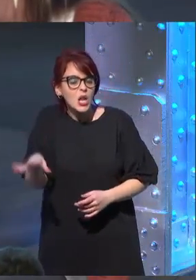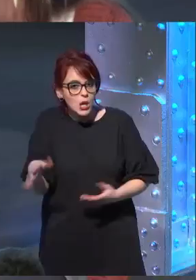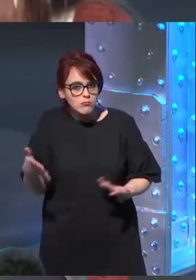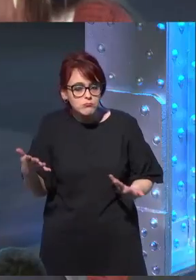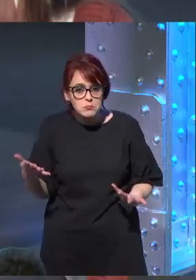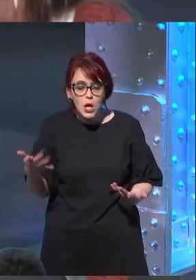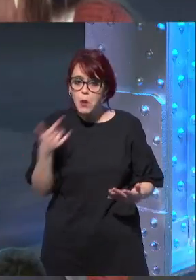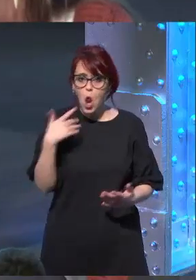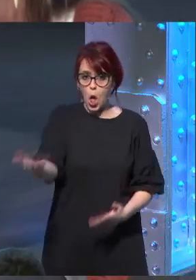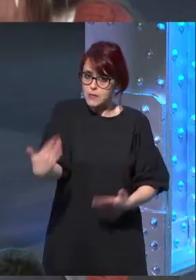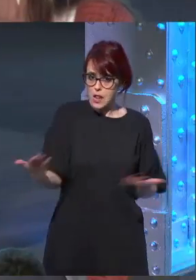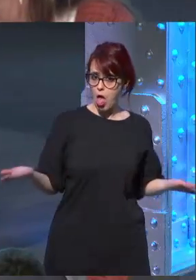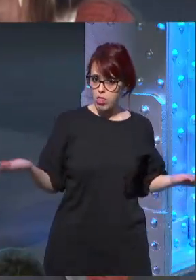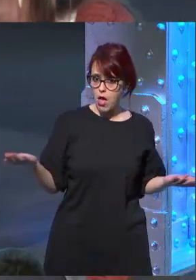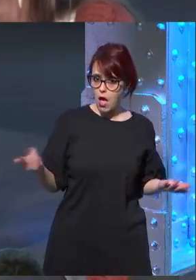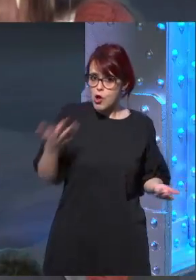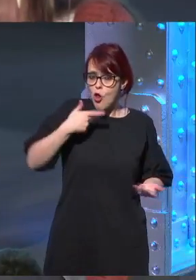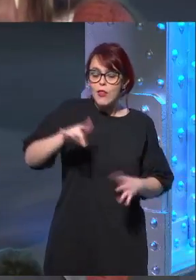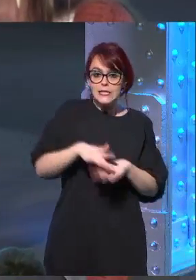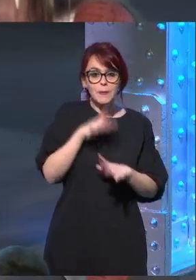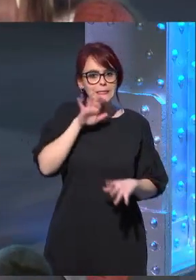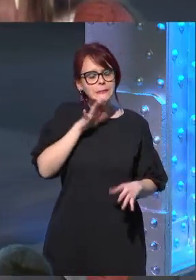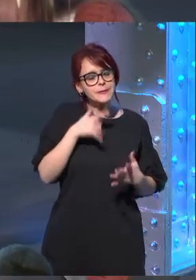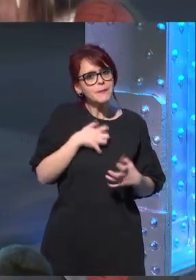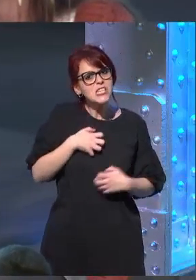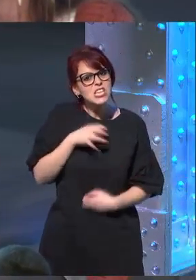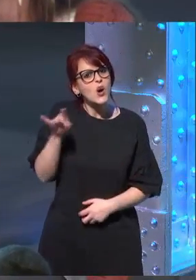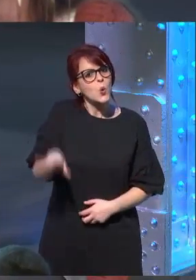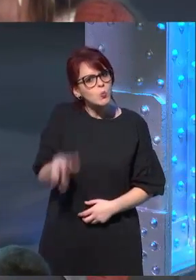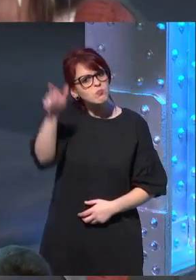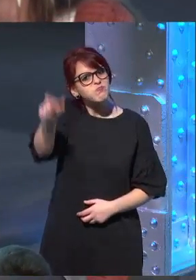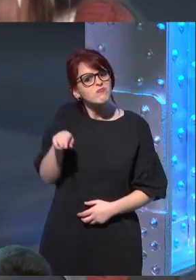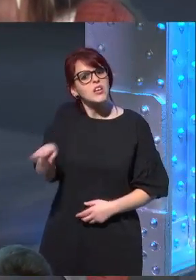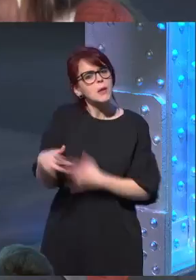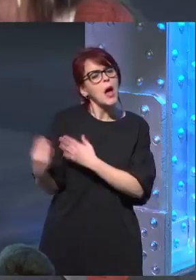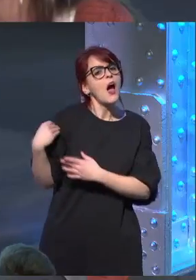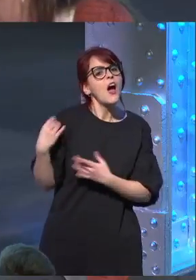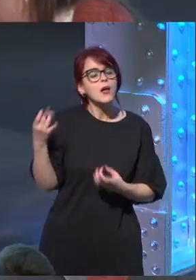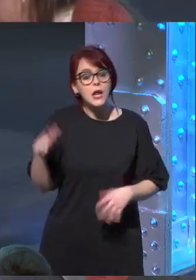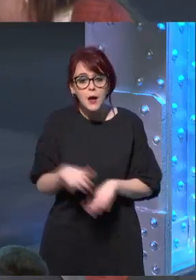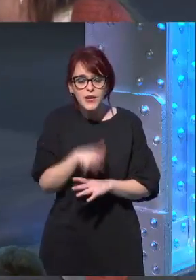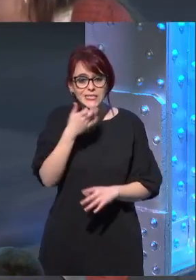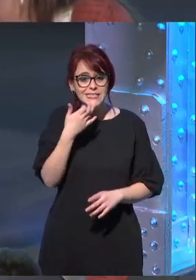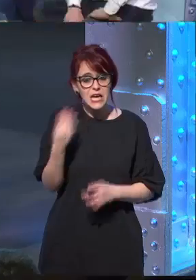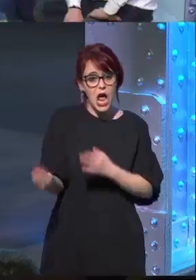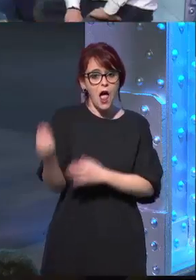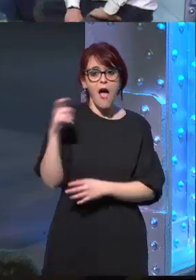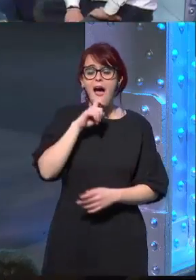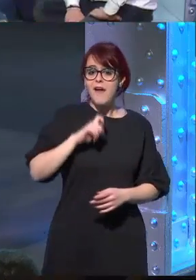a message coming in, I turn it around to see who has sent it. What would happen if